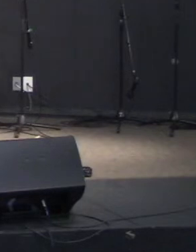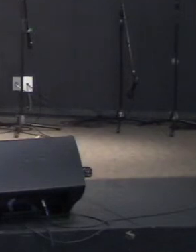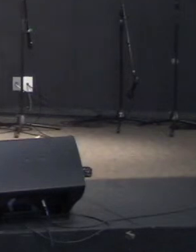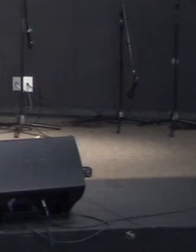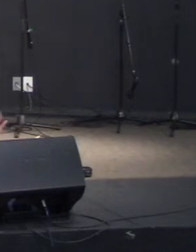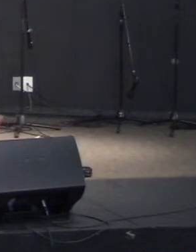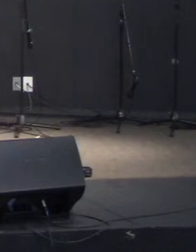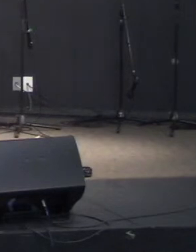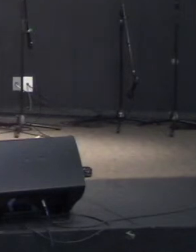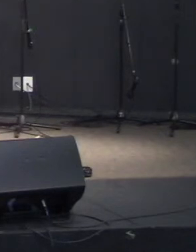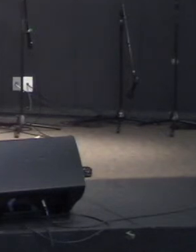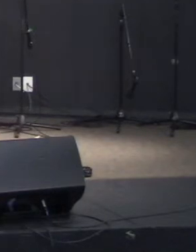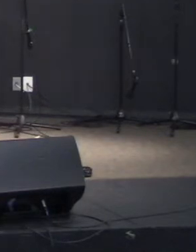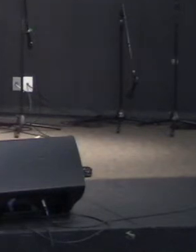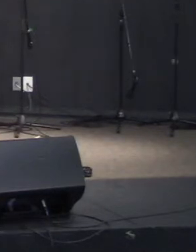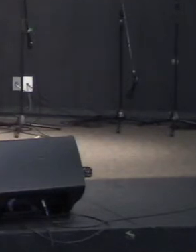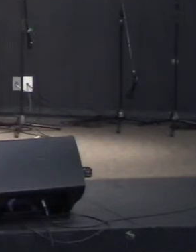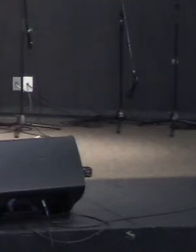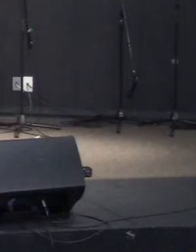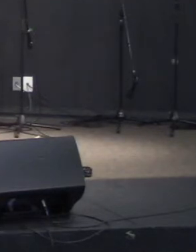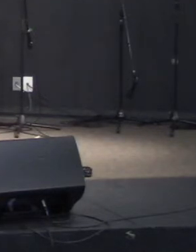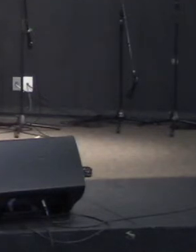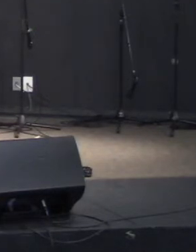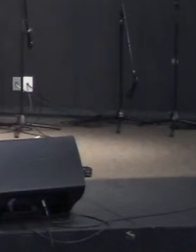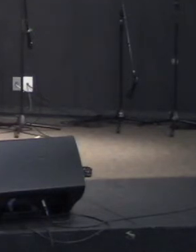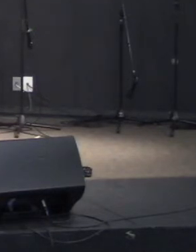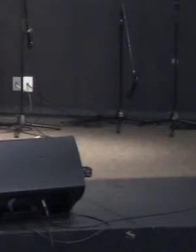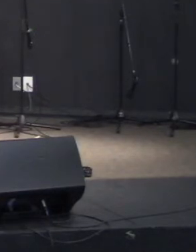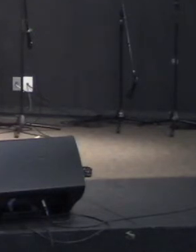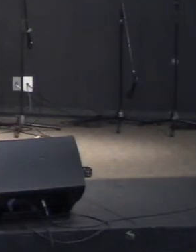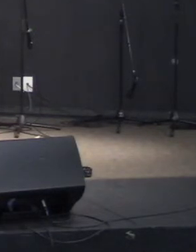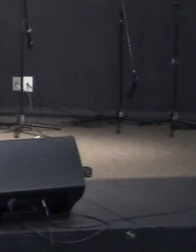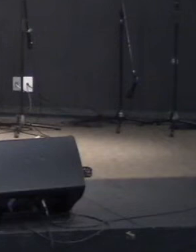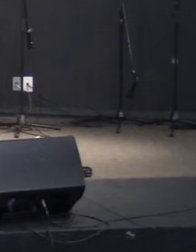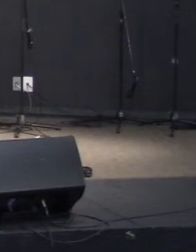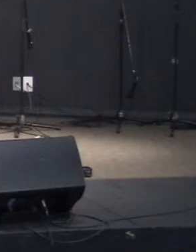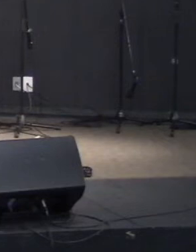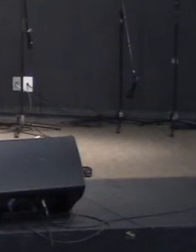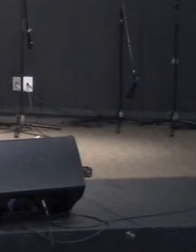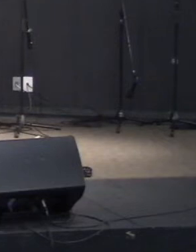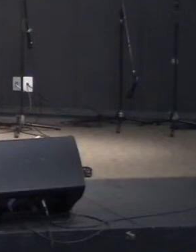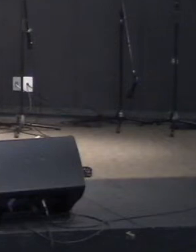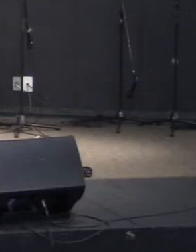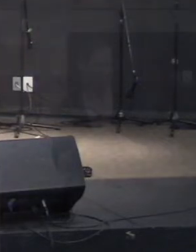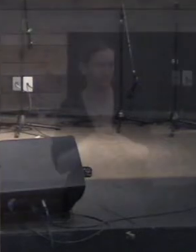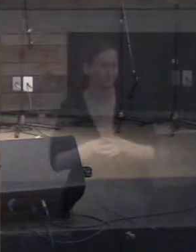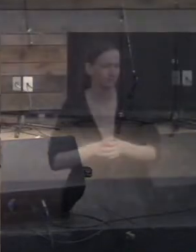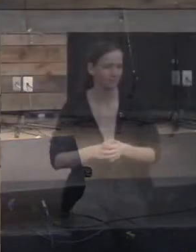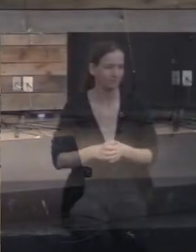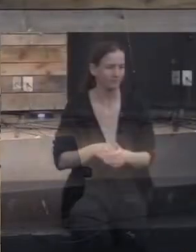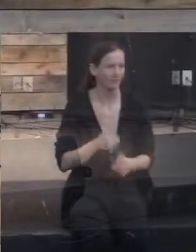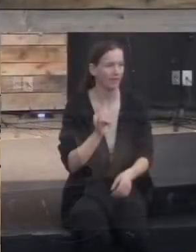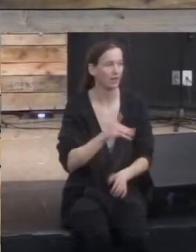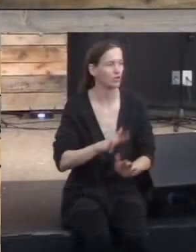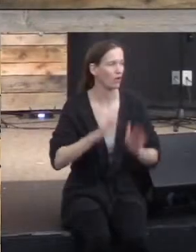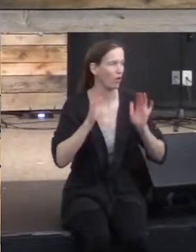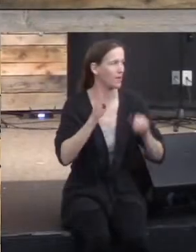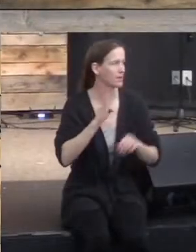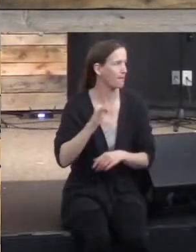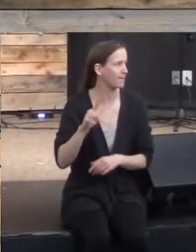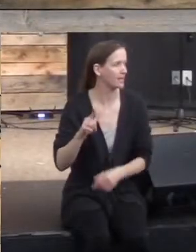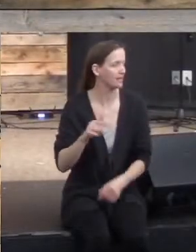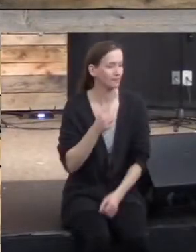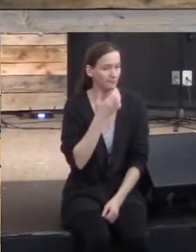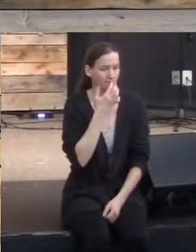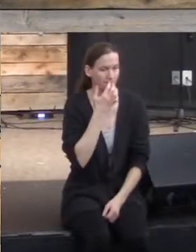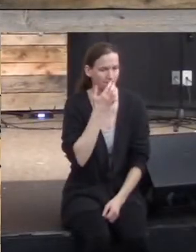All right, Kendall. Come on, man. Hey, man. I gotta get this. There we go. That was awesome, Bill.